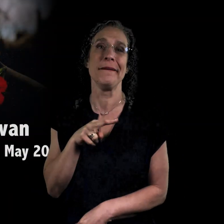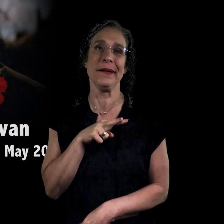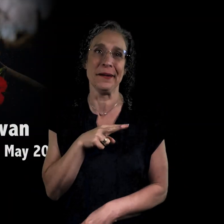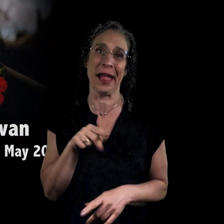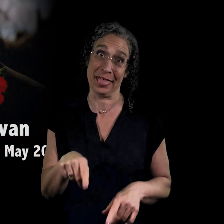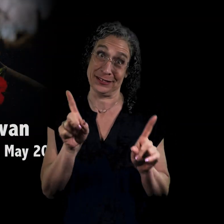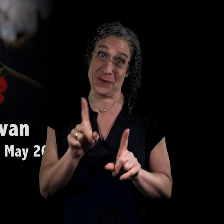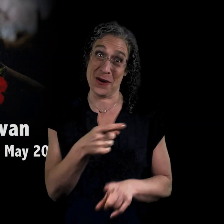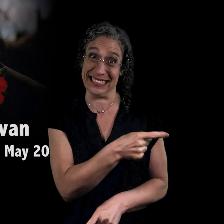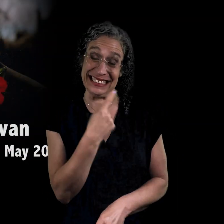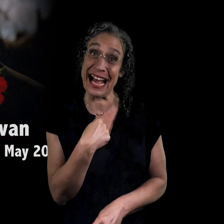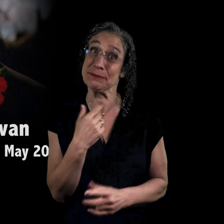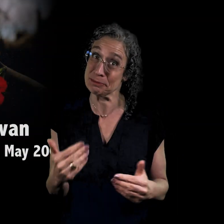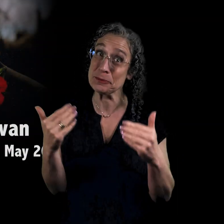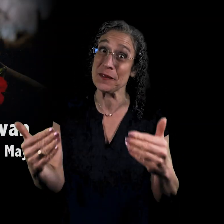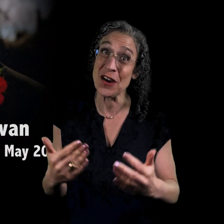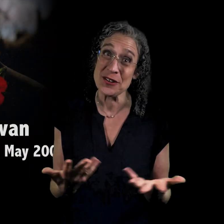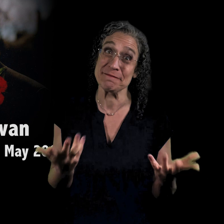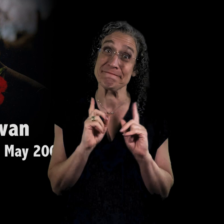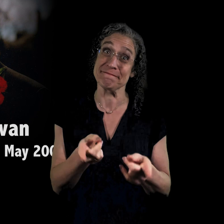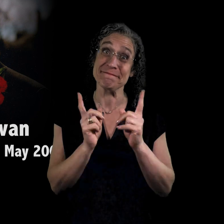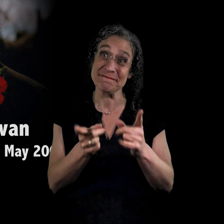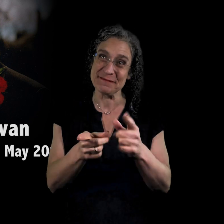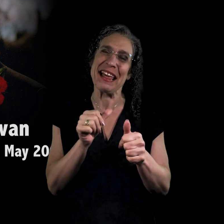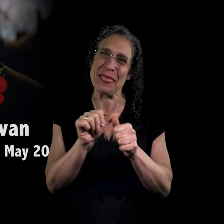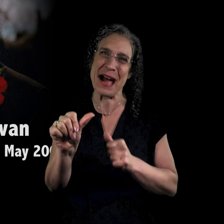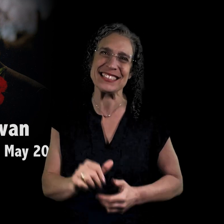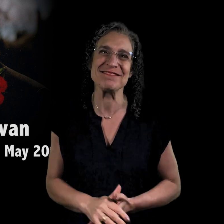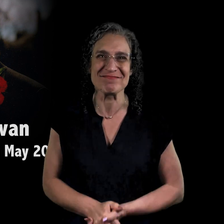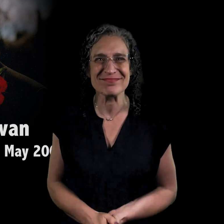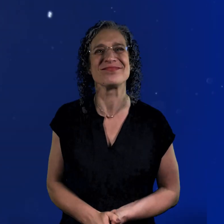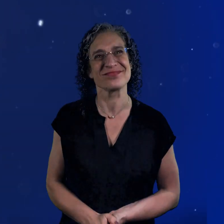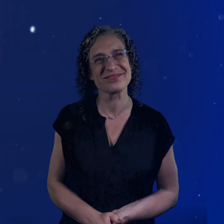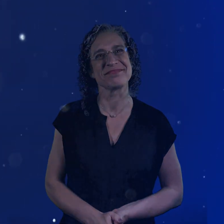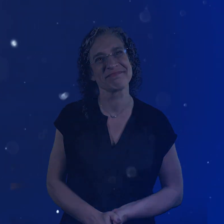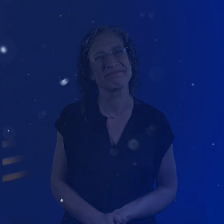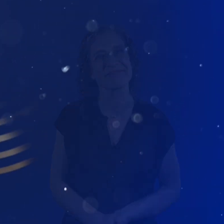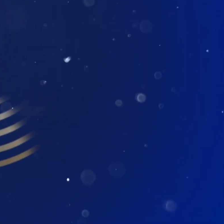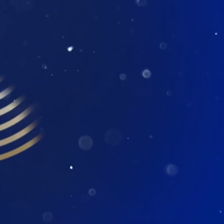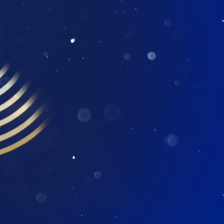We live our life the way he wanted it, yeah. That's the best.